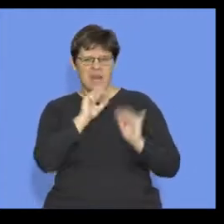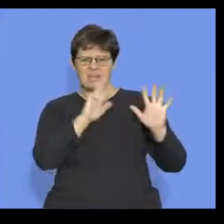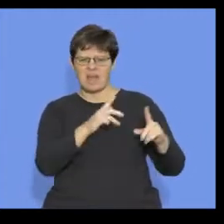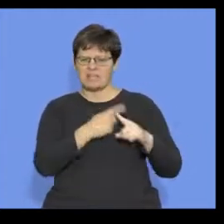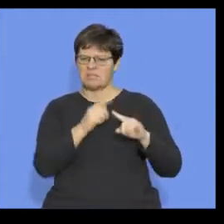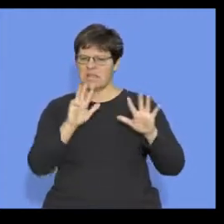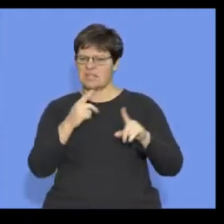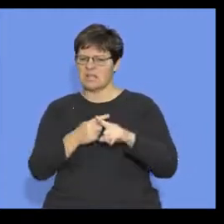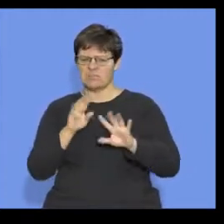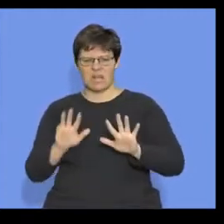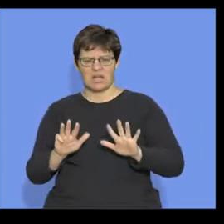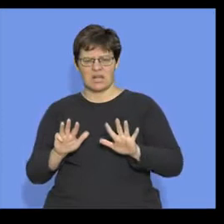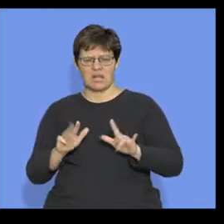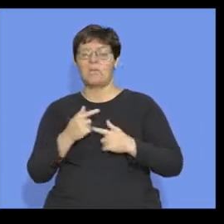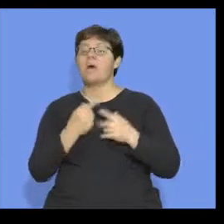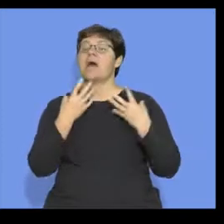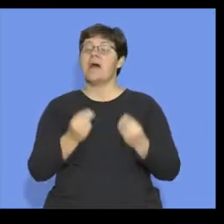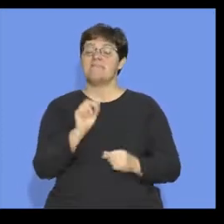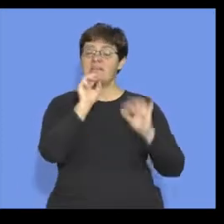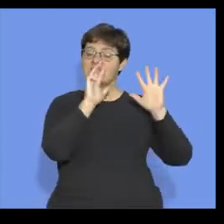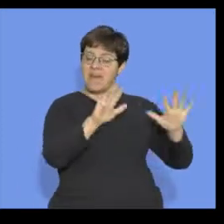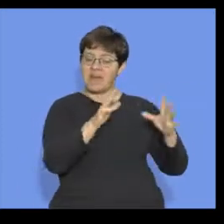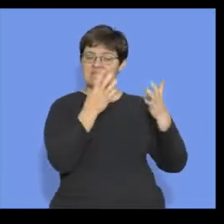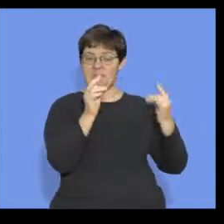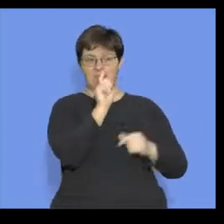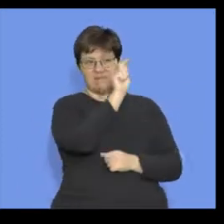9 times 9? Because I have 9